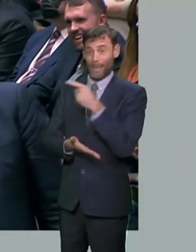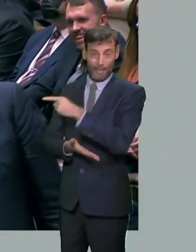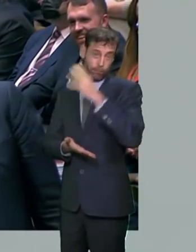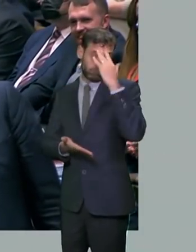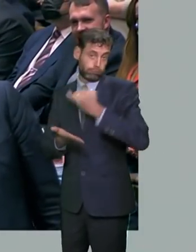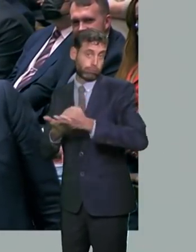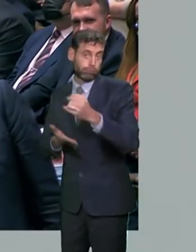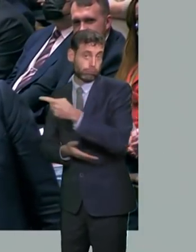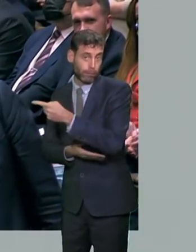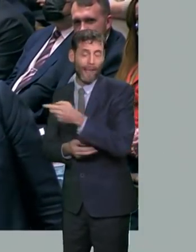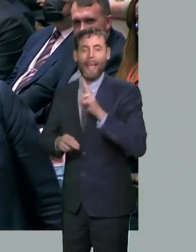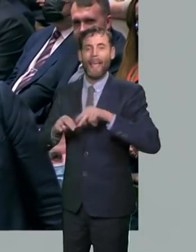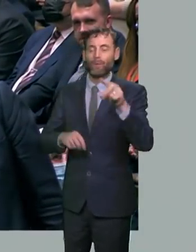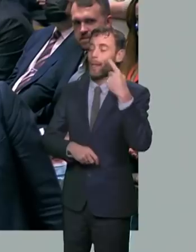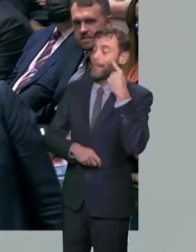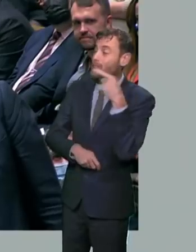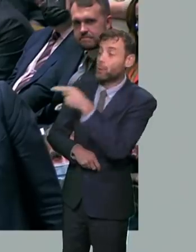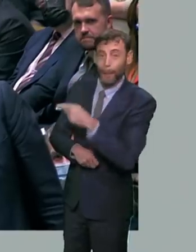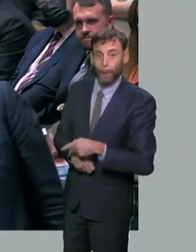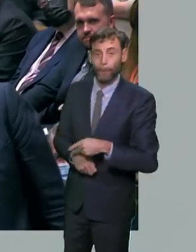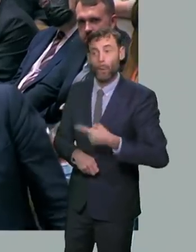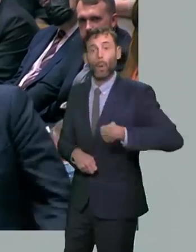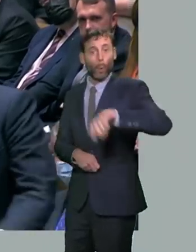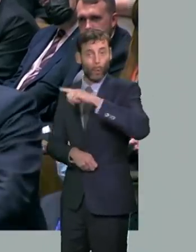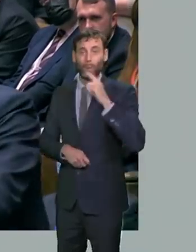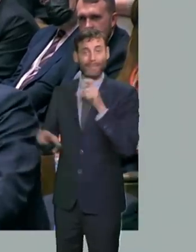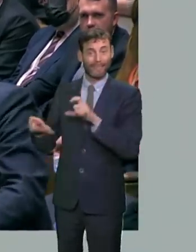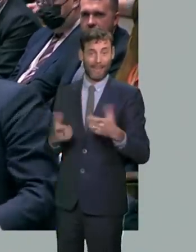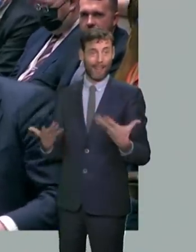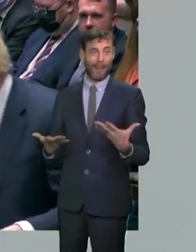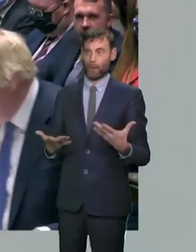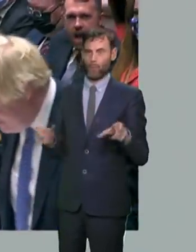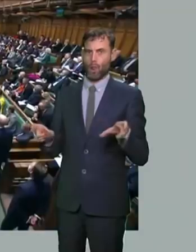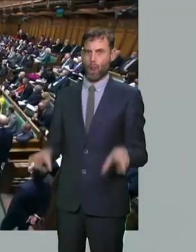if we listened to him, we would all still be in lockdown, Mr. Speaker.